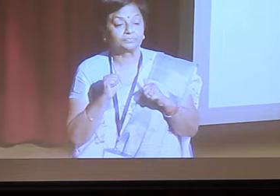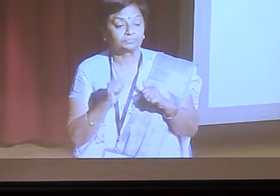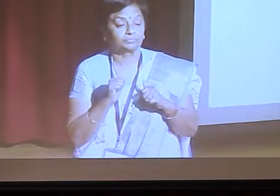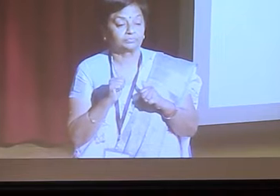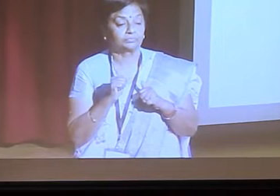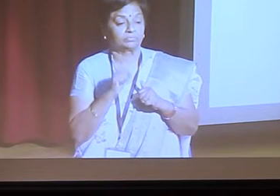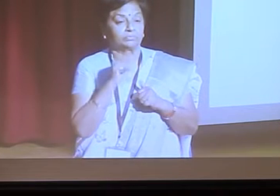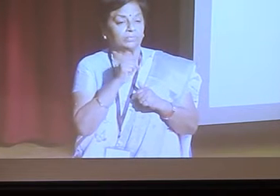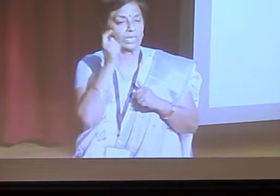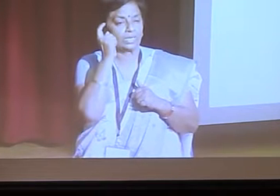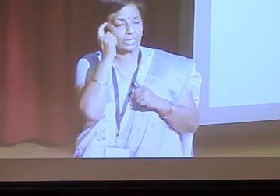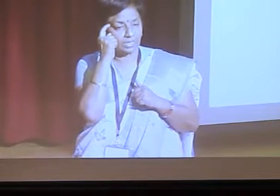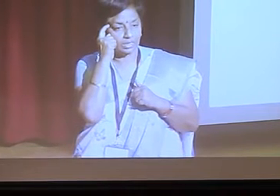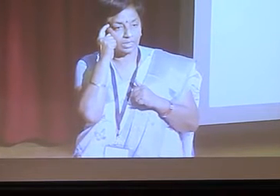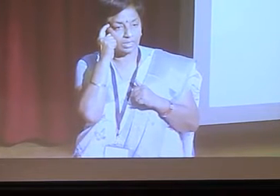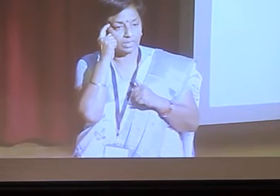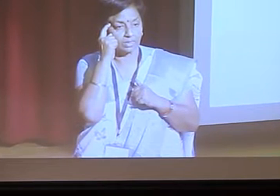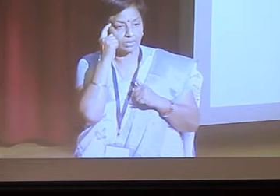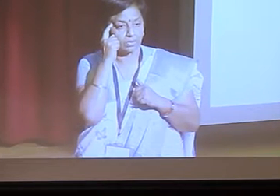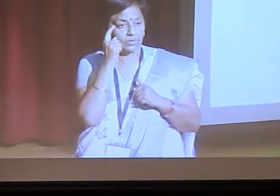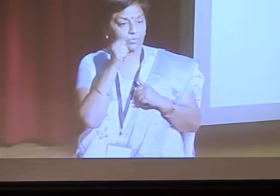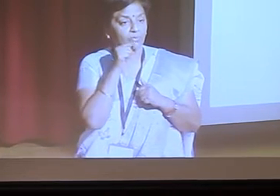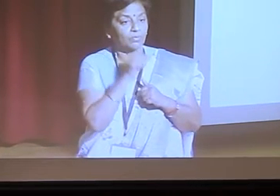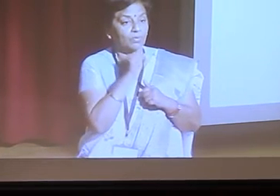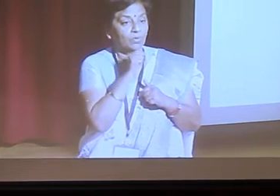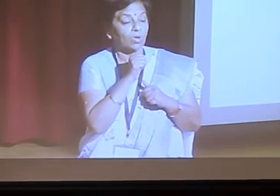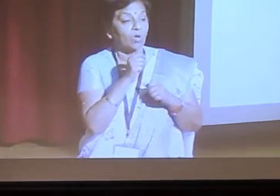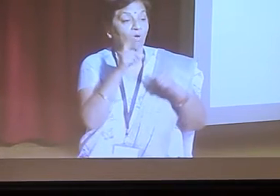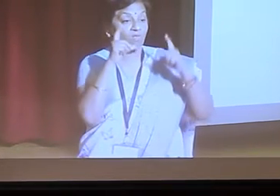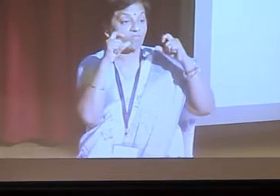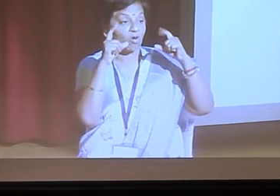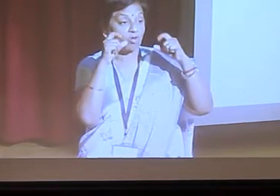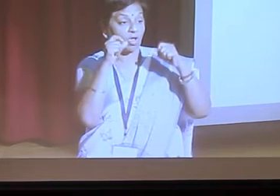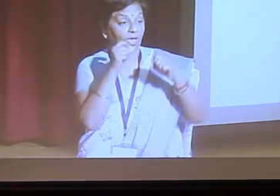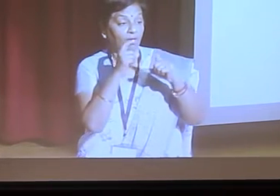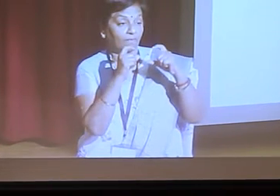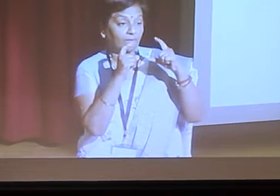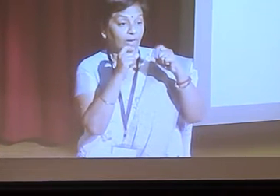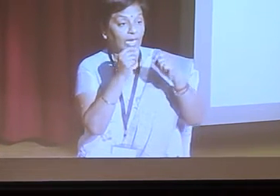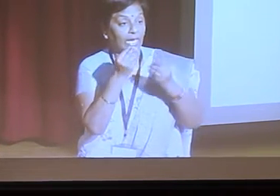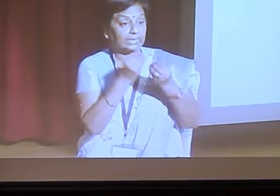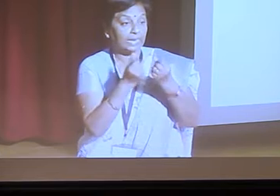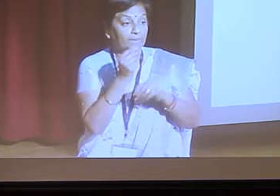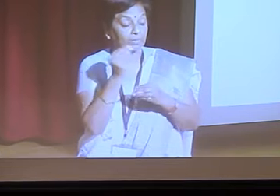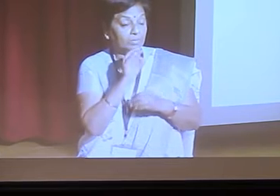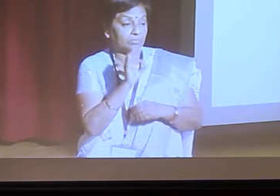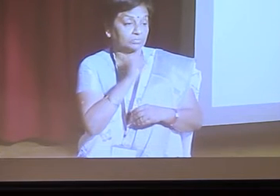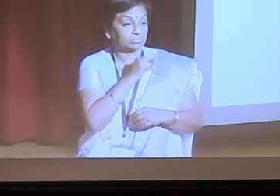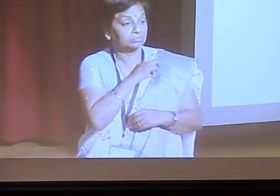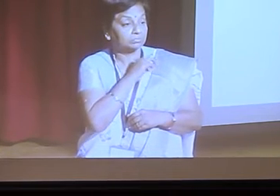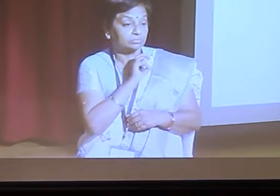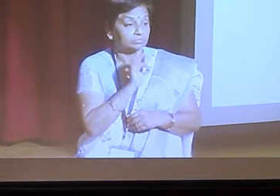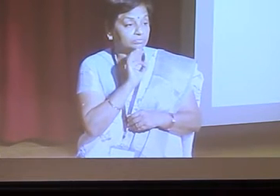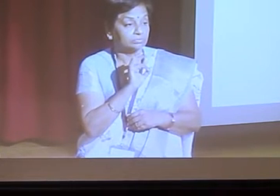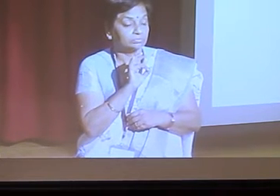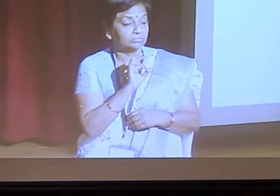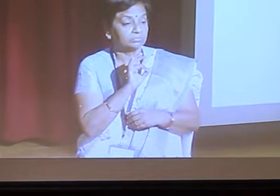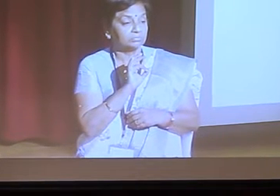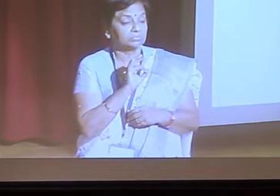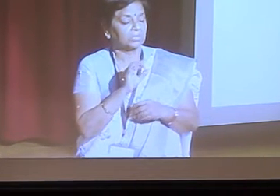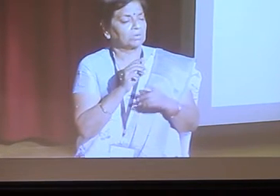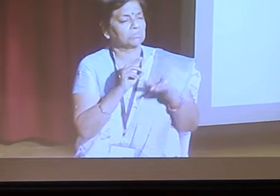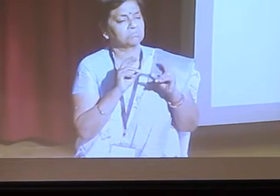It seems then that availability of tactile graphics should no longer be a problem, but does